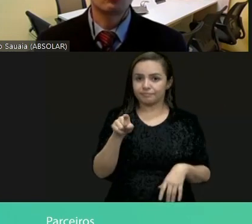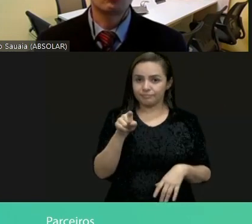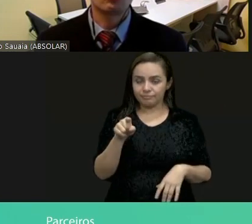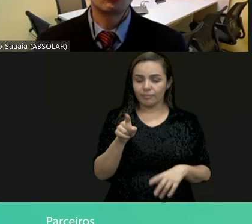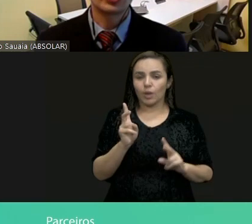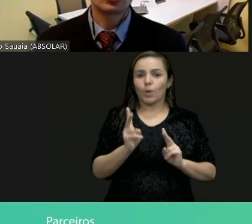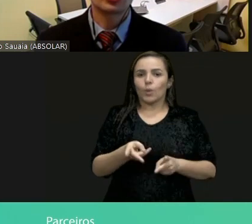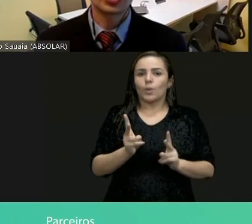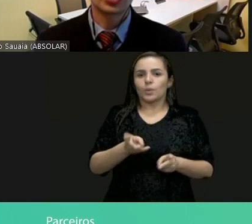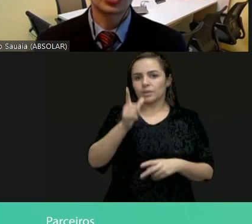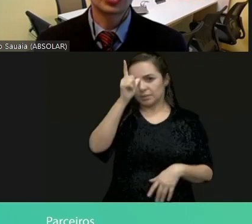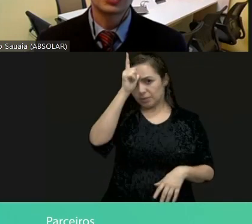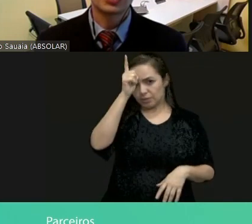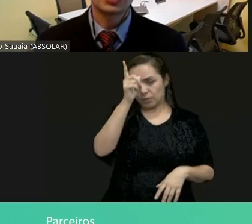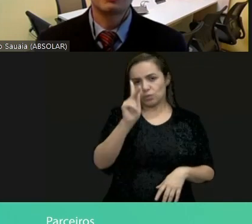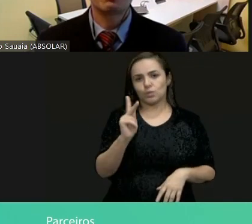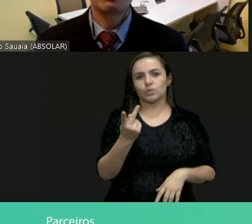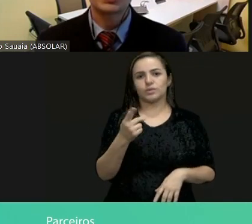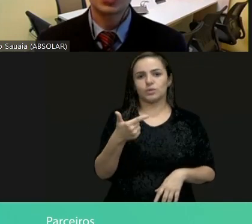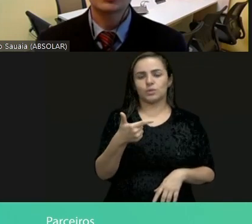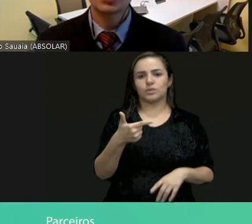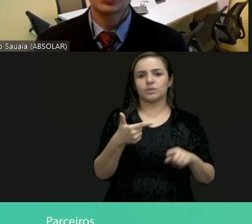And so we continue